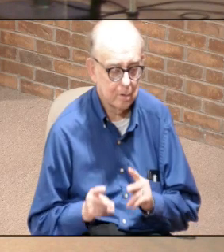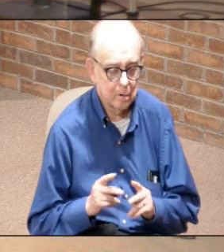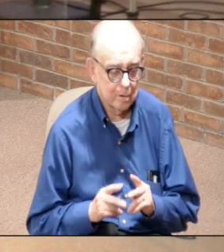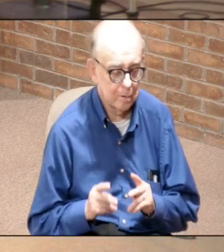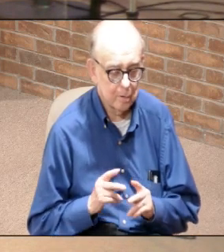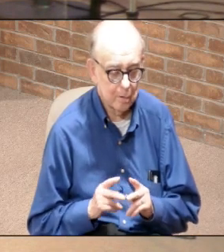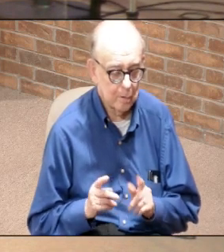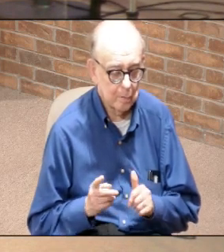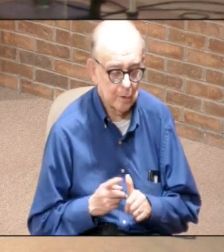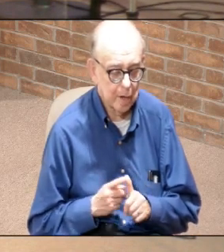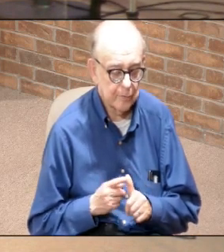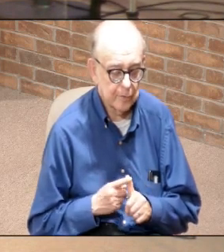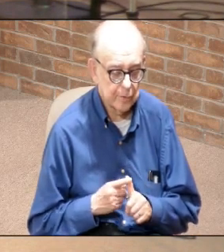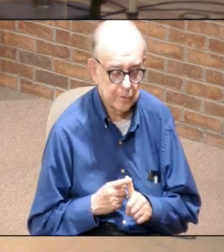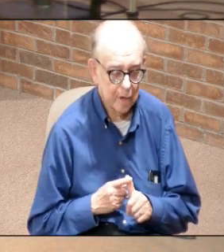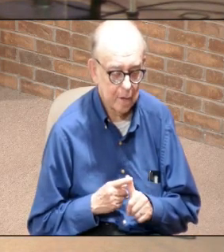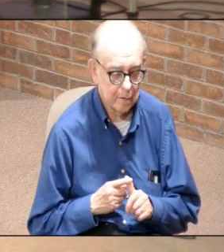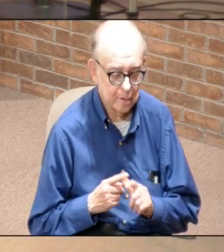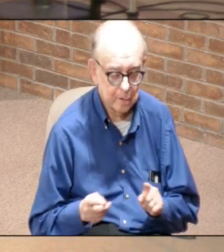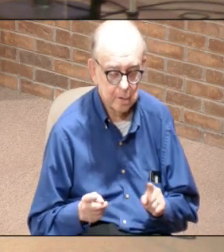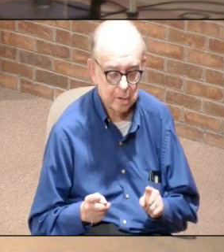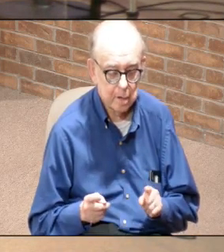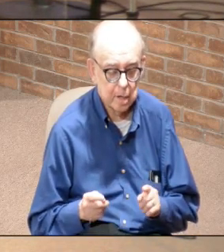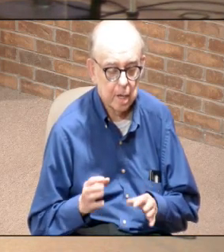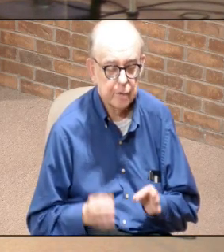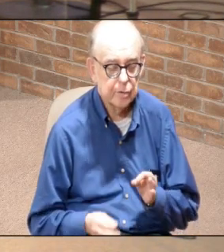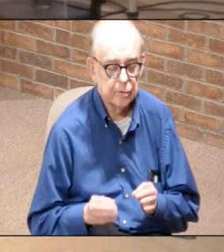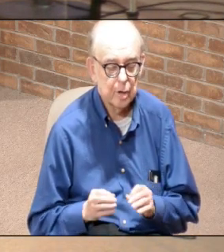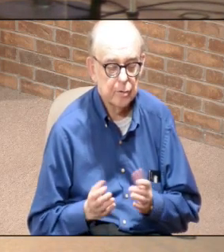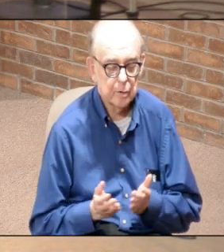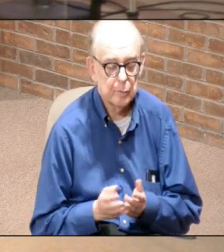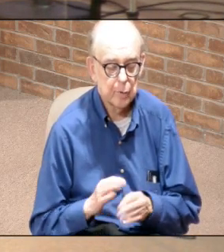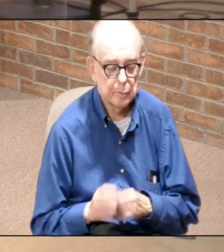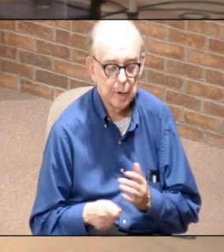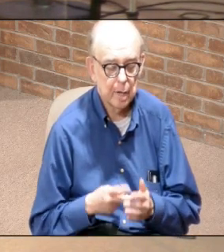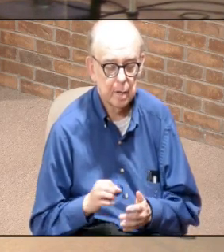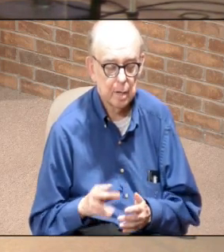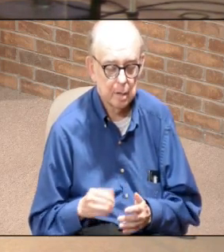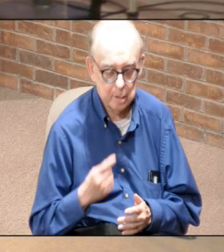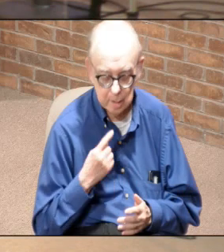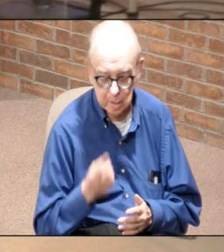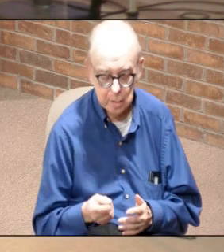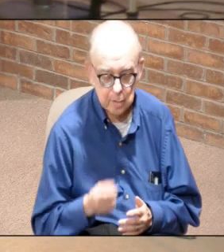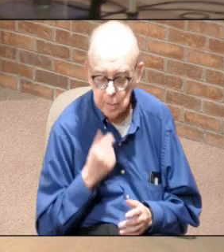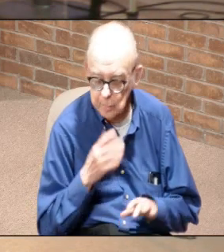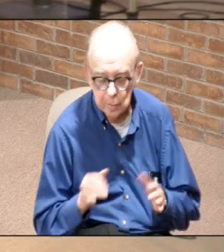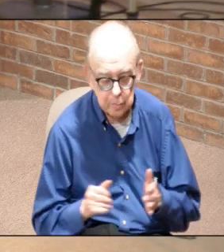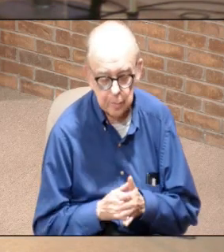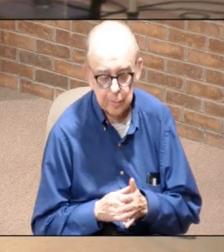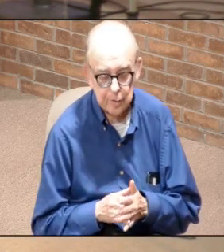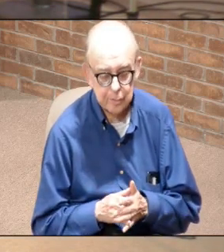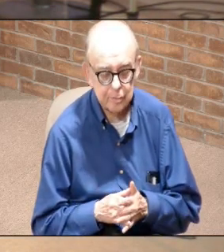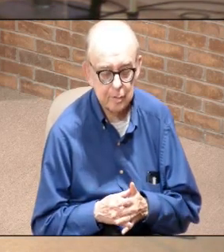first impressions, and you judge the book by its cover. And what he's saying is you don't do